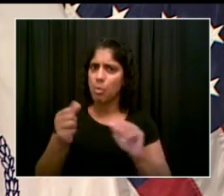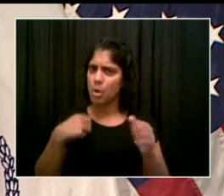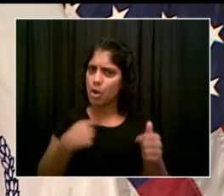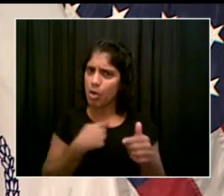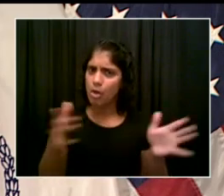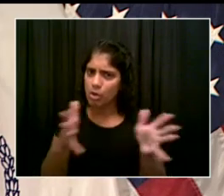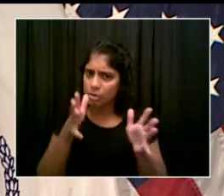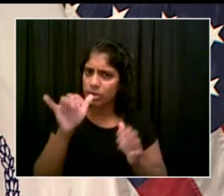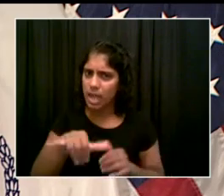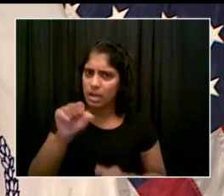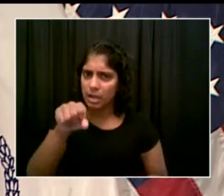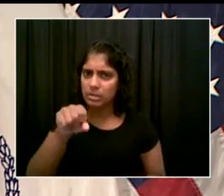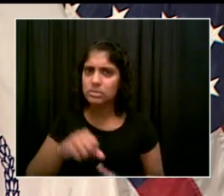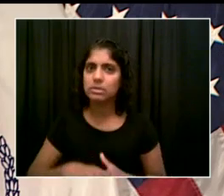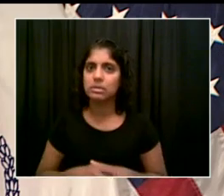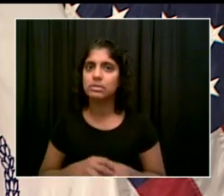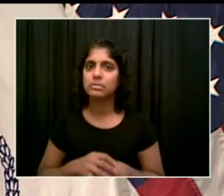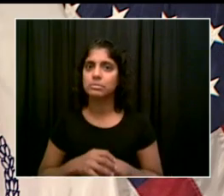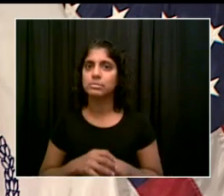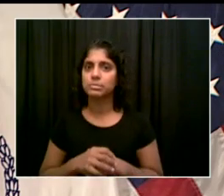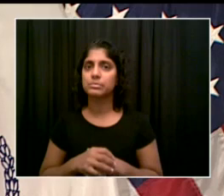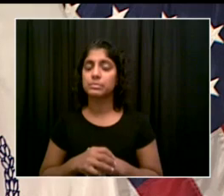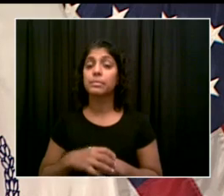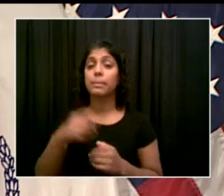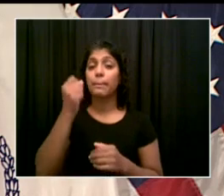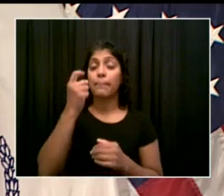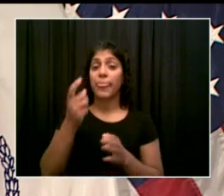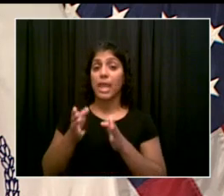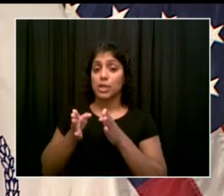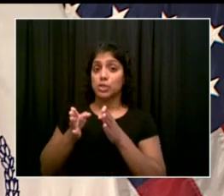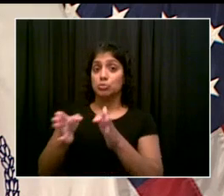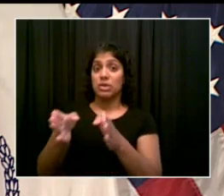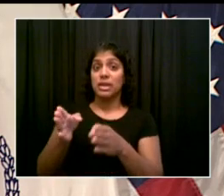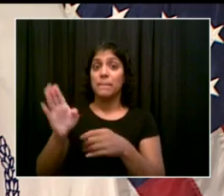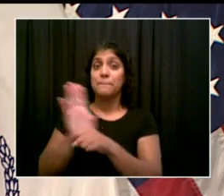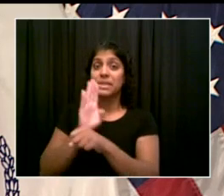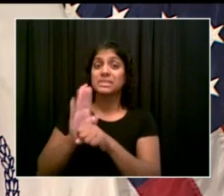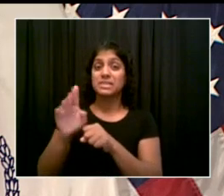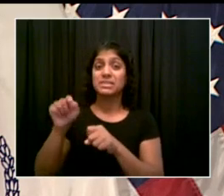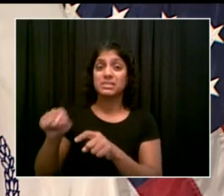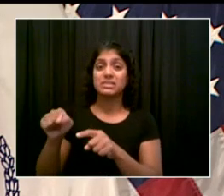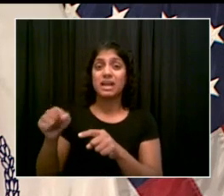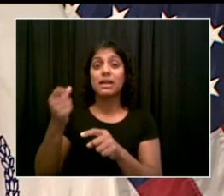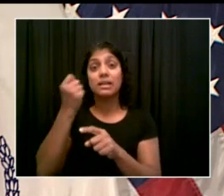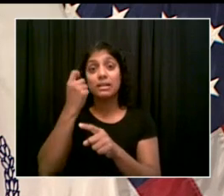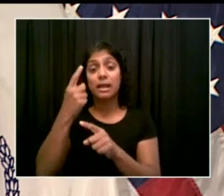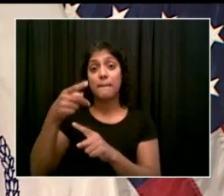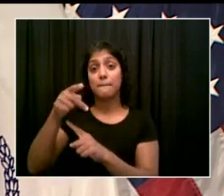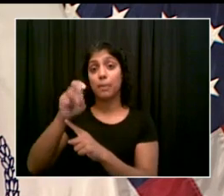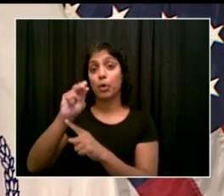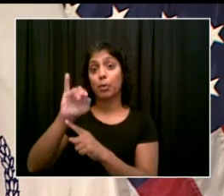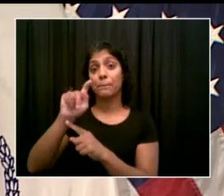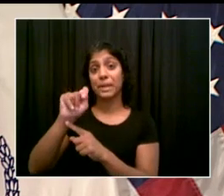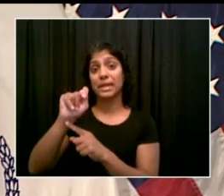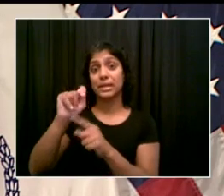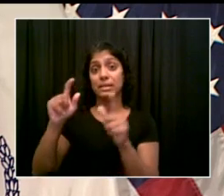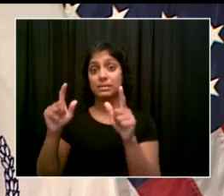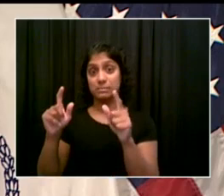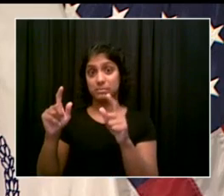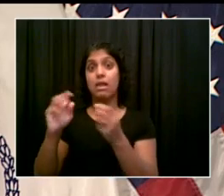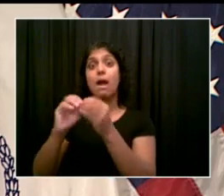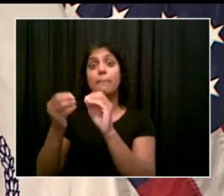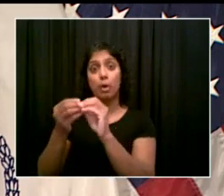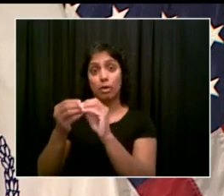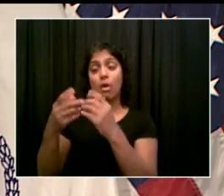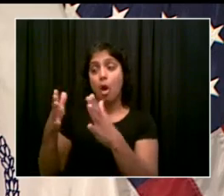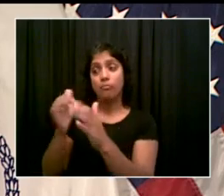we're doing now is civilian approach first, Department of Consumer Worker Protection. They have the power to levy the fines and take action, and